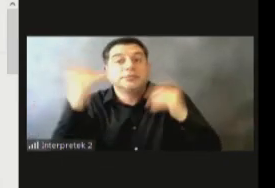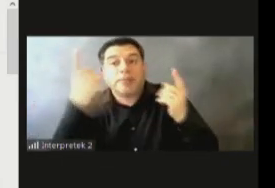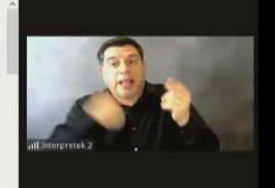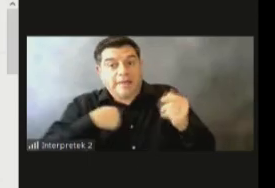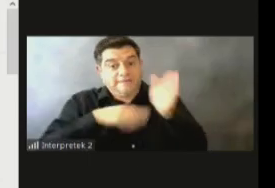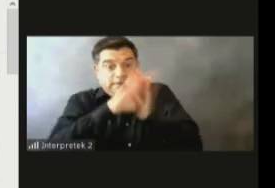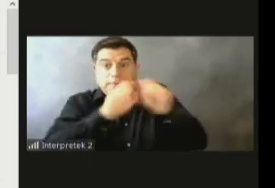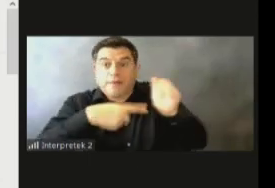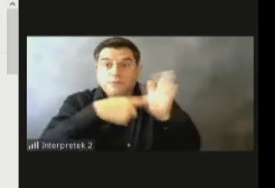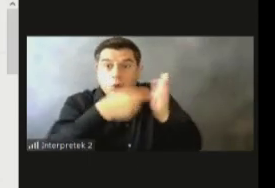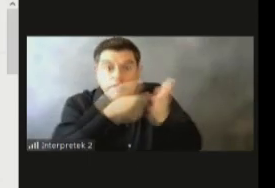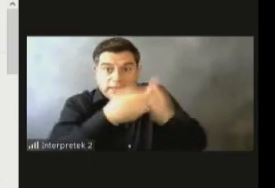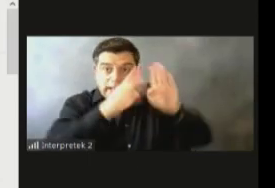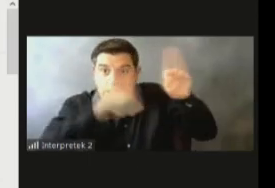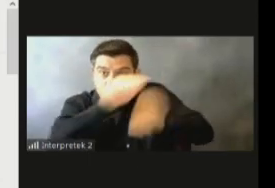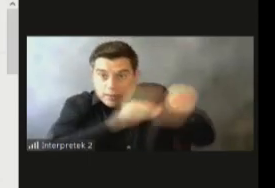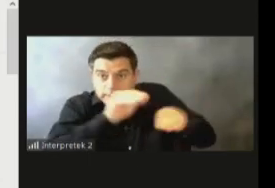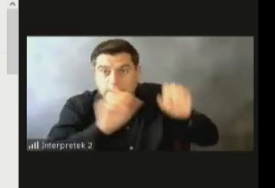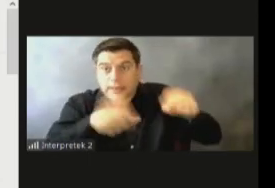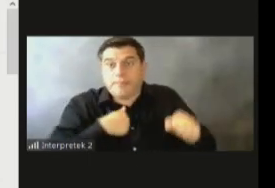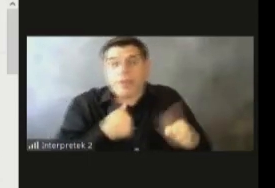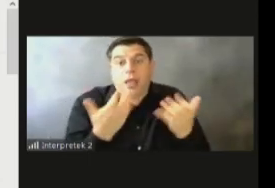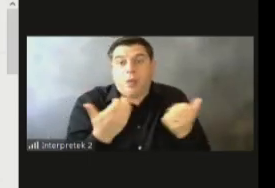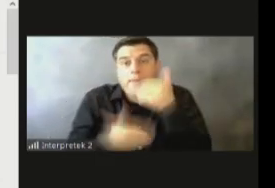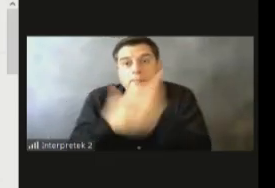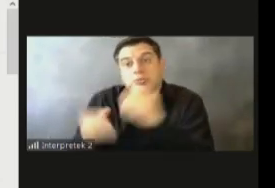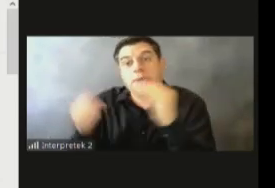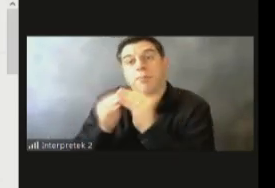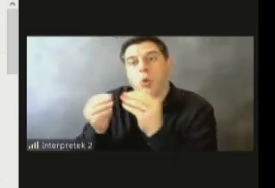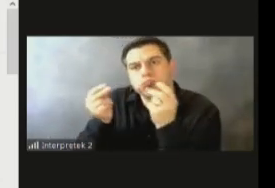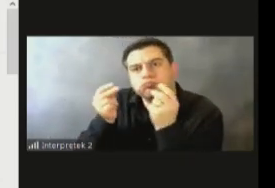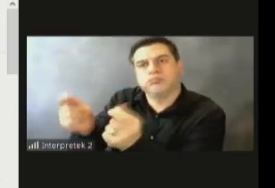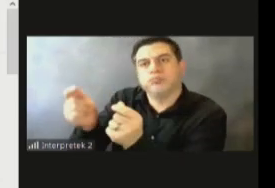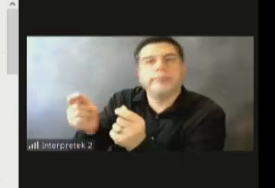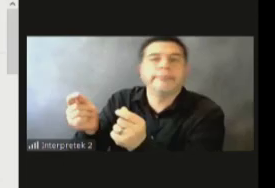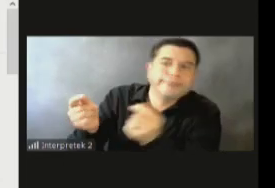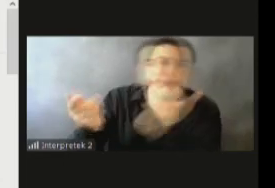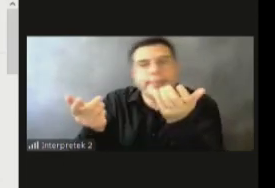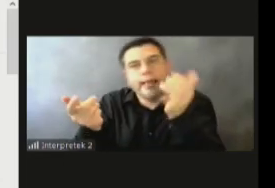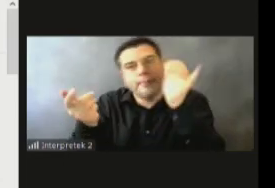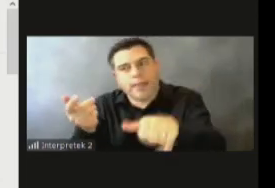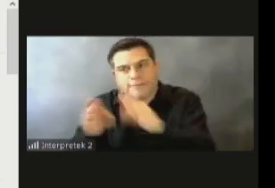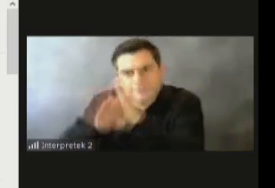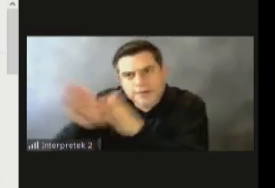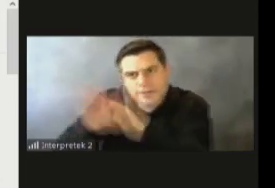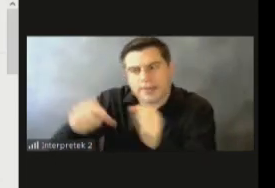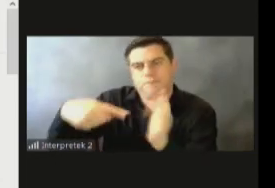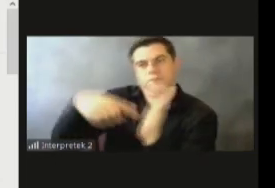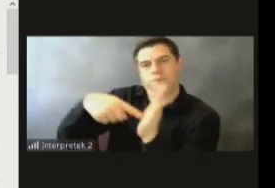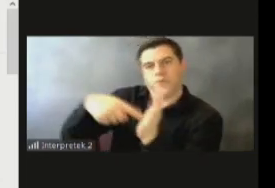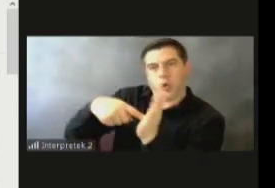my process expedited, and I'd be willing to build some affordability into my development for that expedited process.